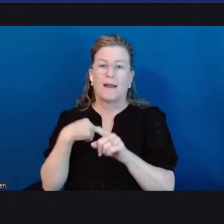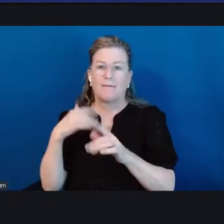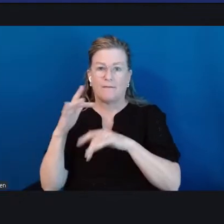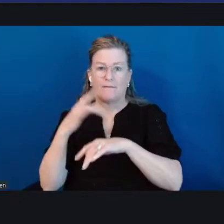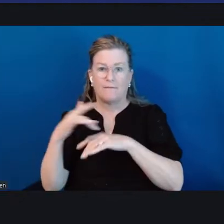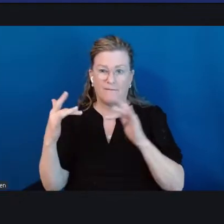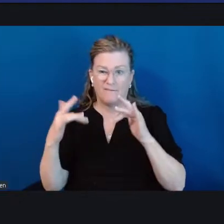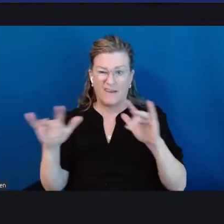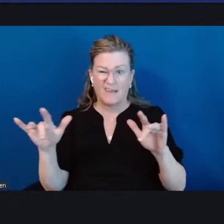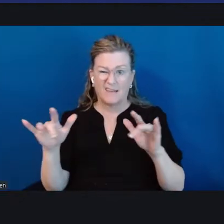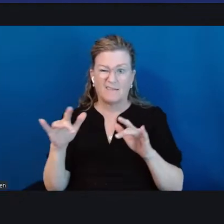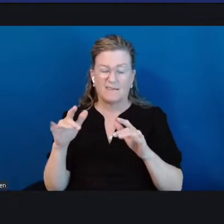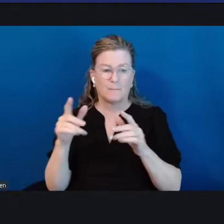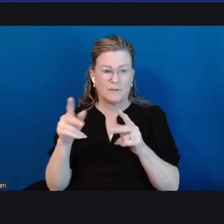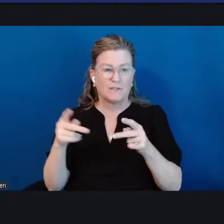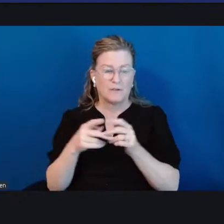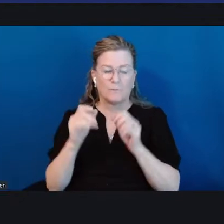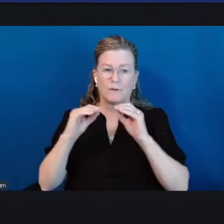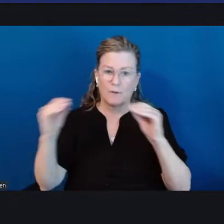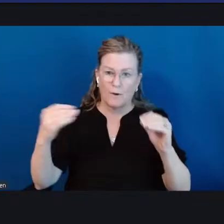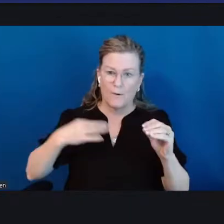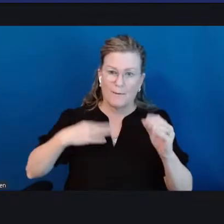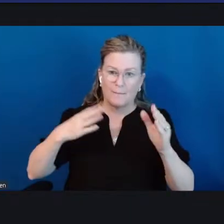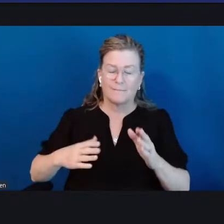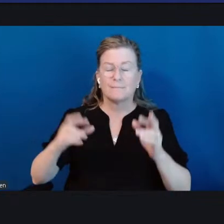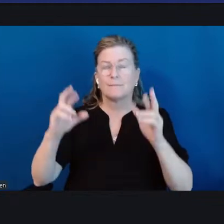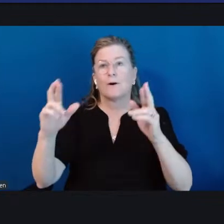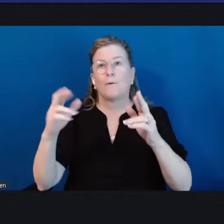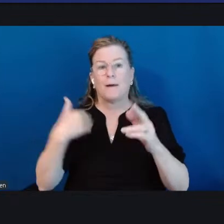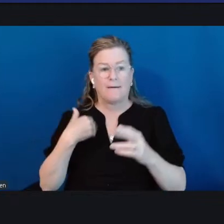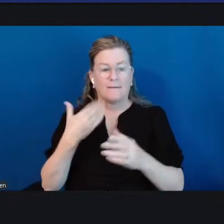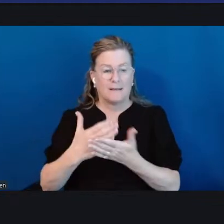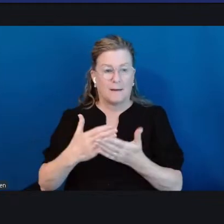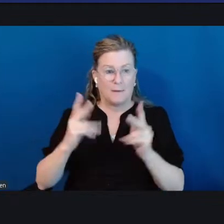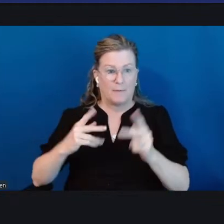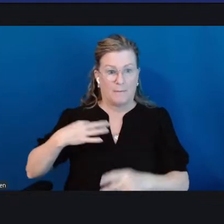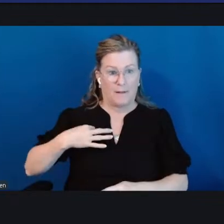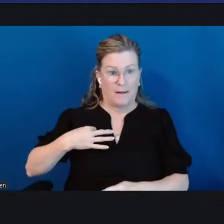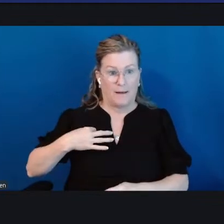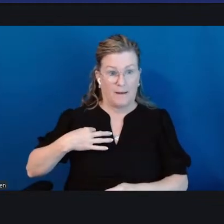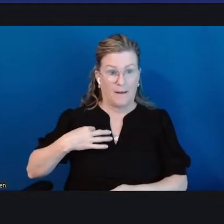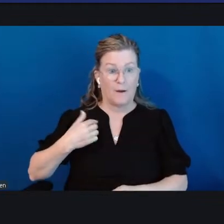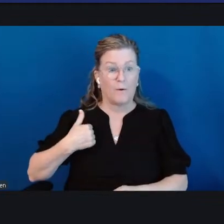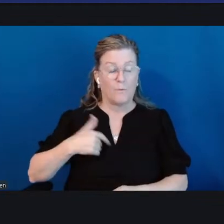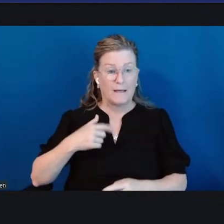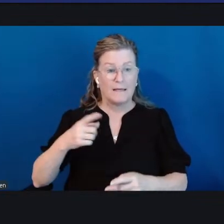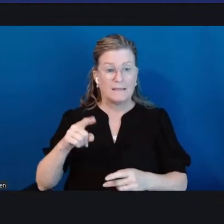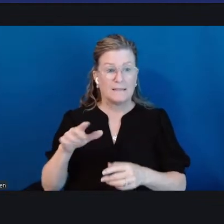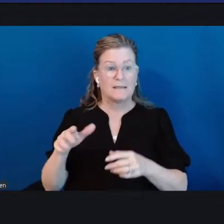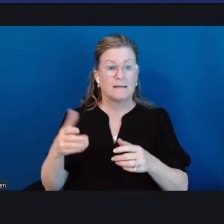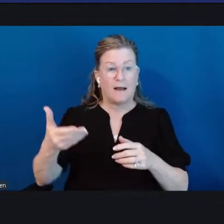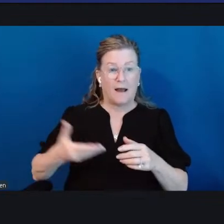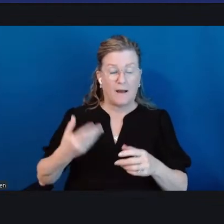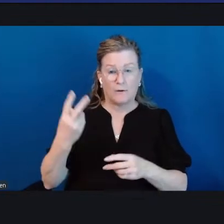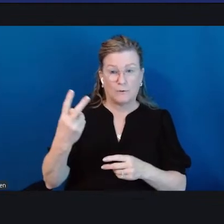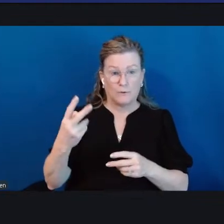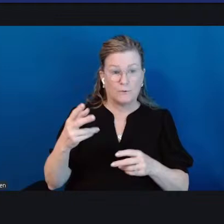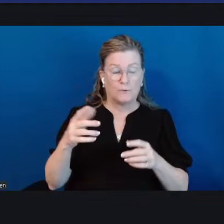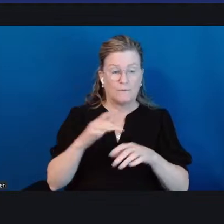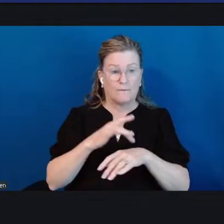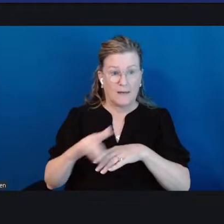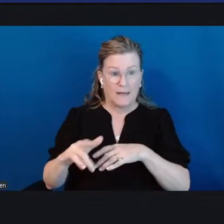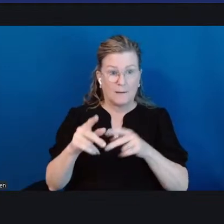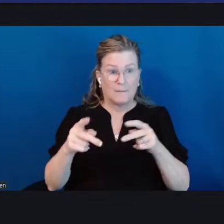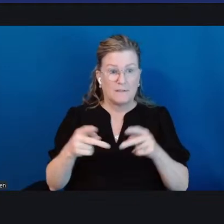with no applicants. So we're hoping we get some applicants for that one. We did fill 2 of our vacated positions that were in